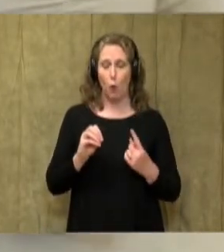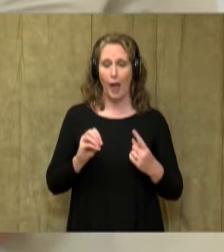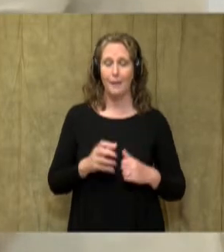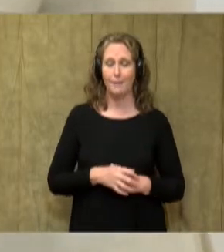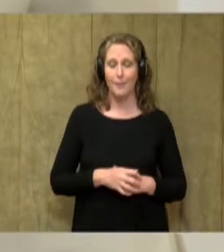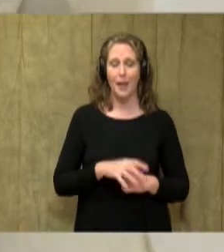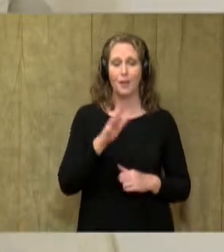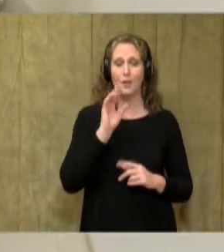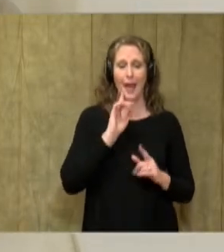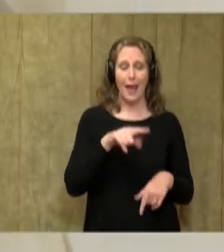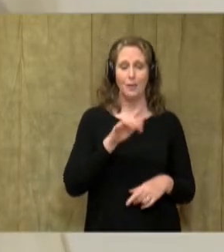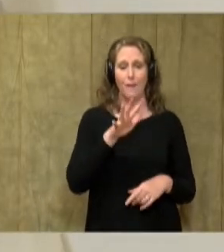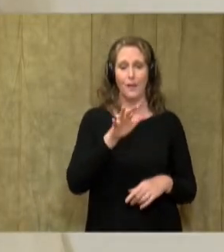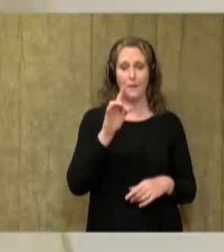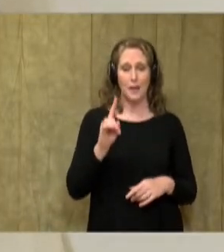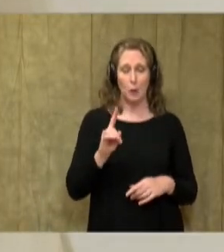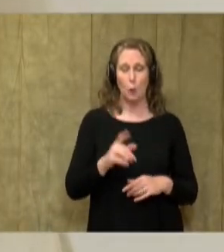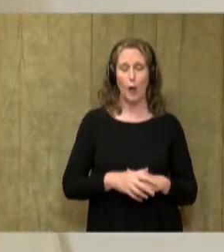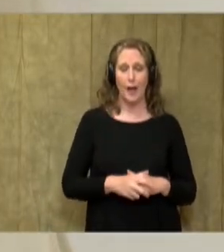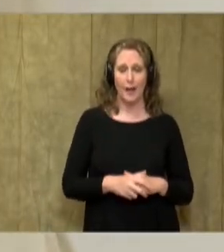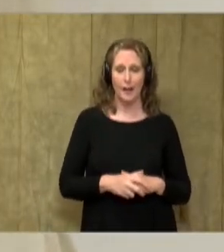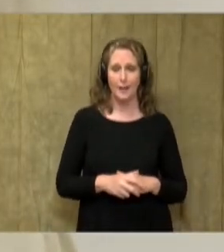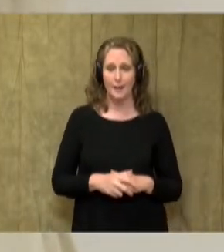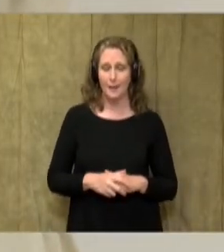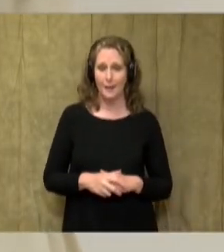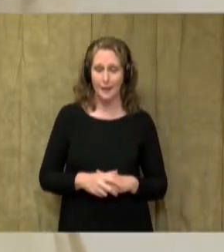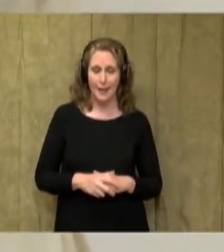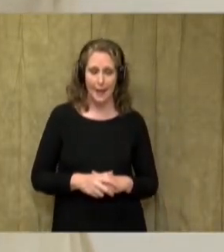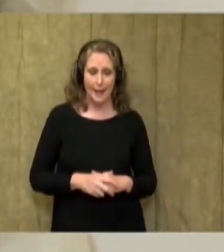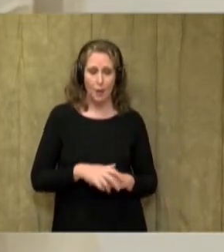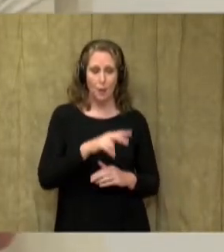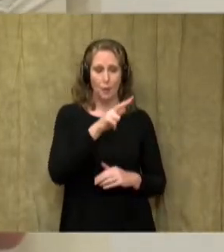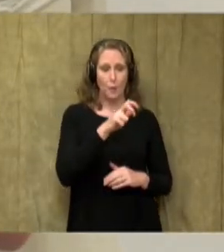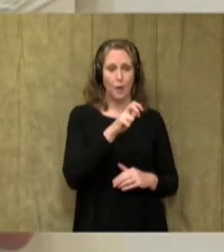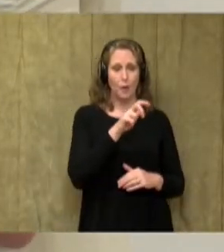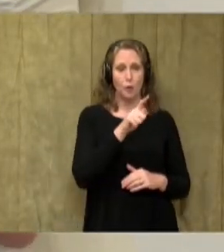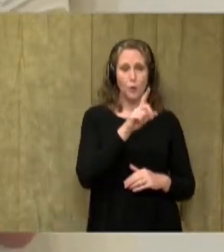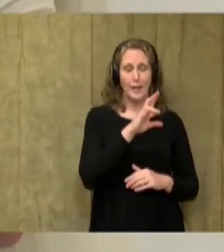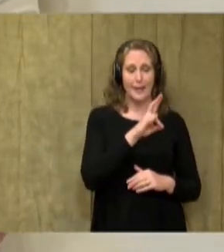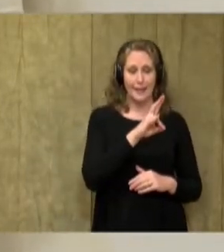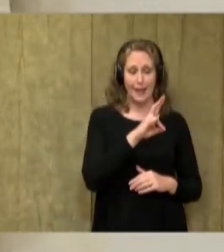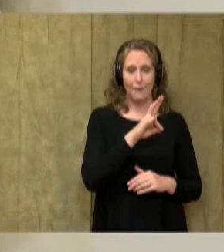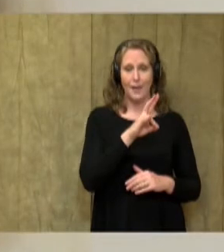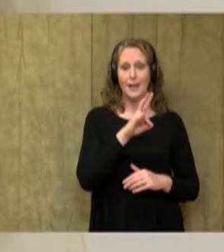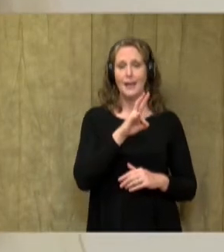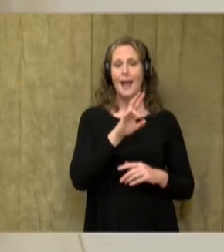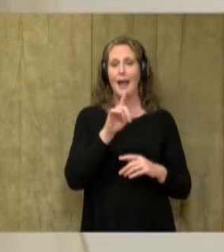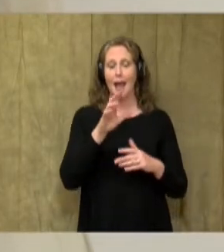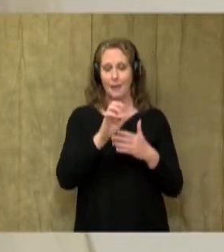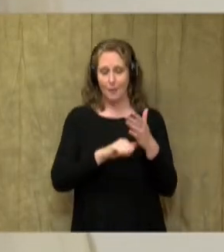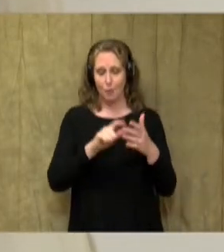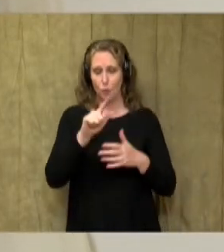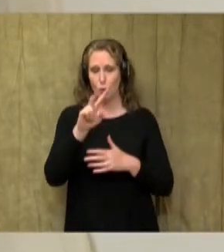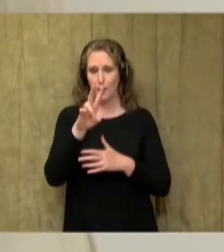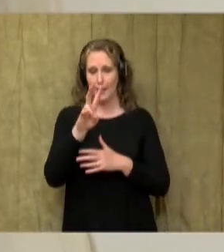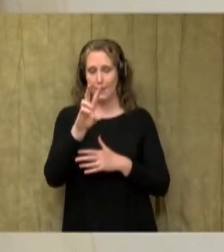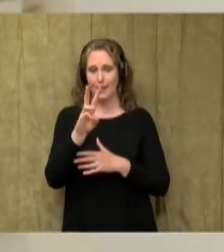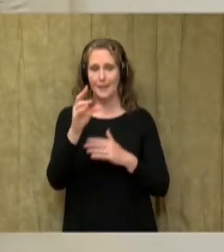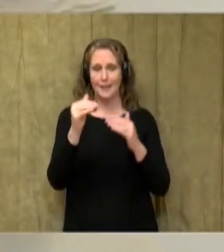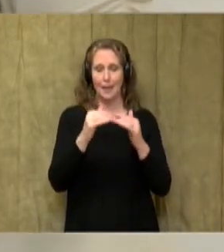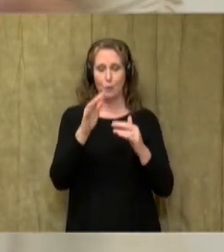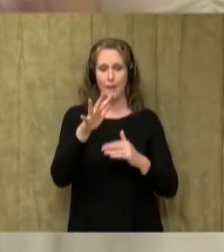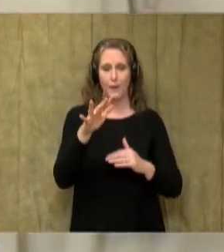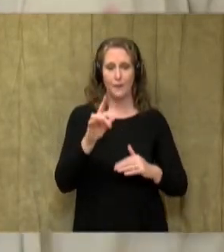51. So the answer to the problem, the difference between 327 and 276 is